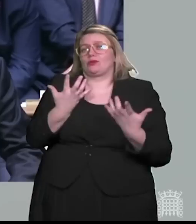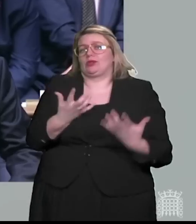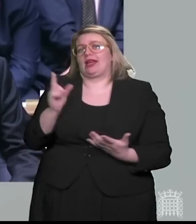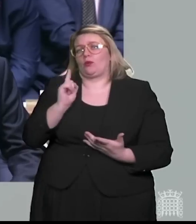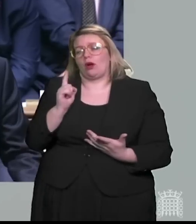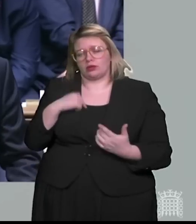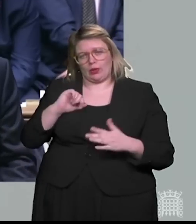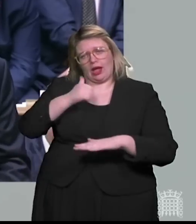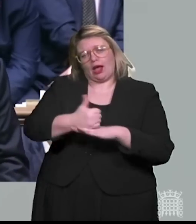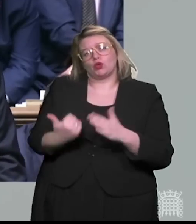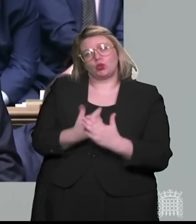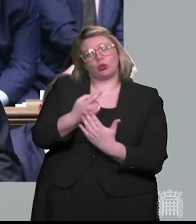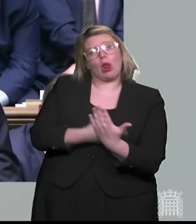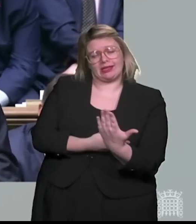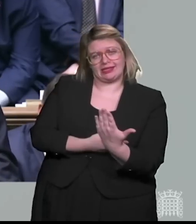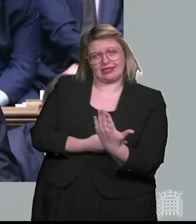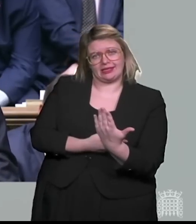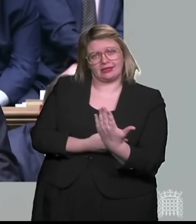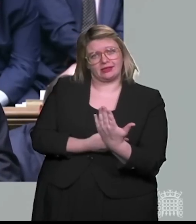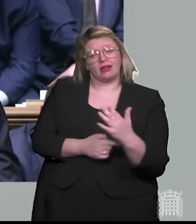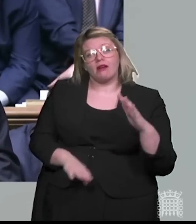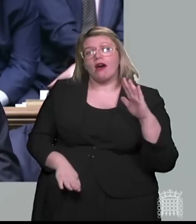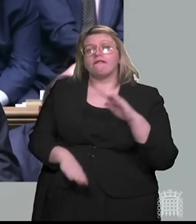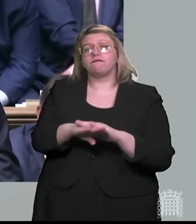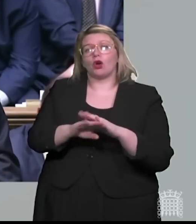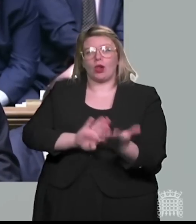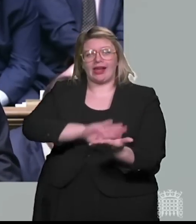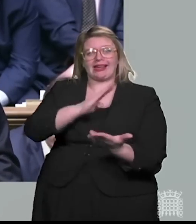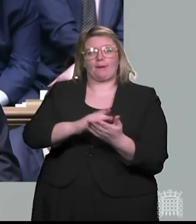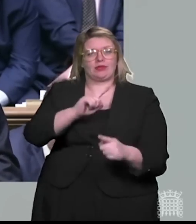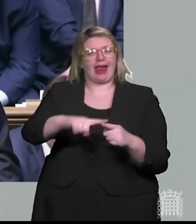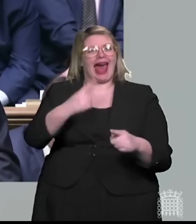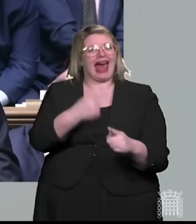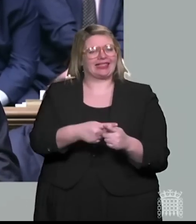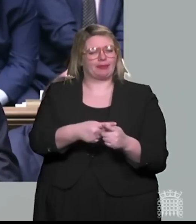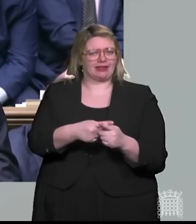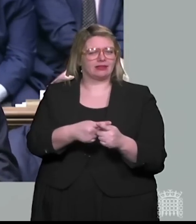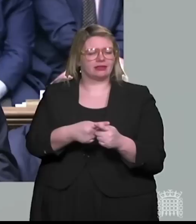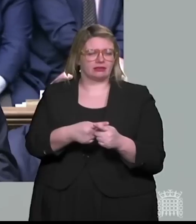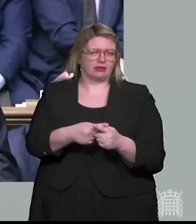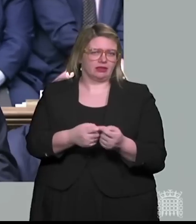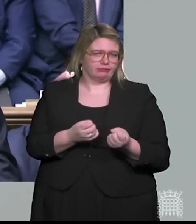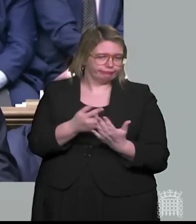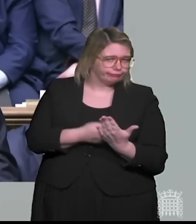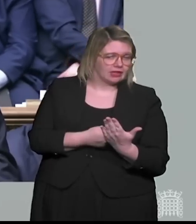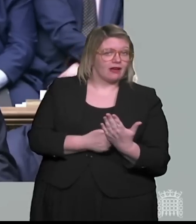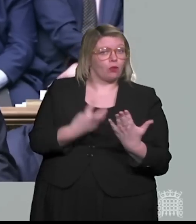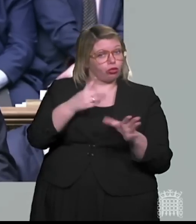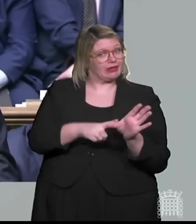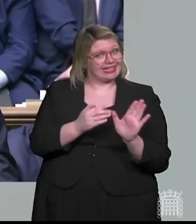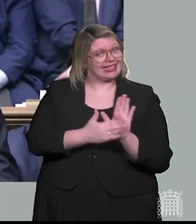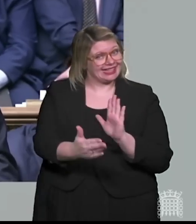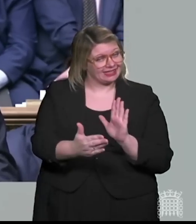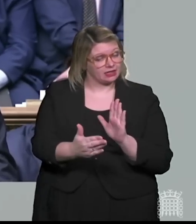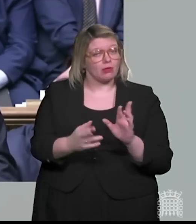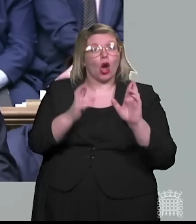new policy of full capital expensing for the next 3 years with an intention to make it permanent as soon as we